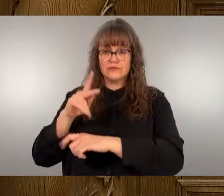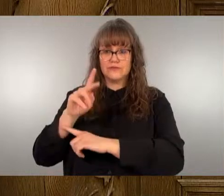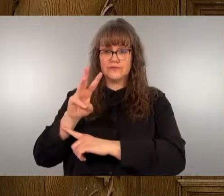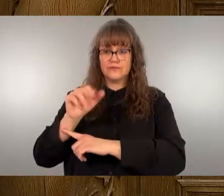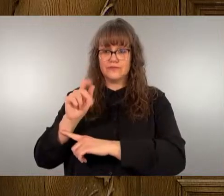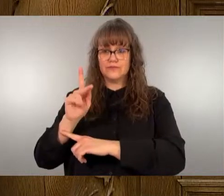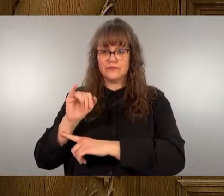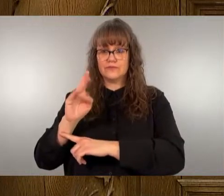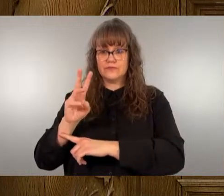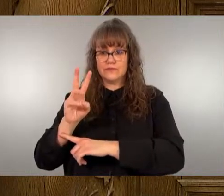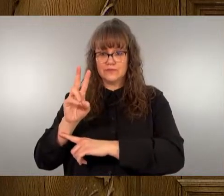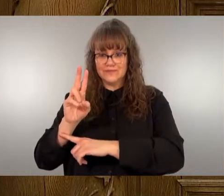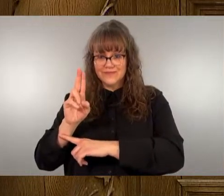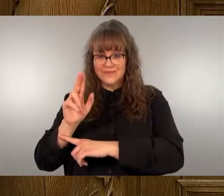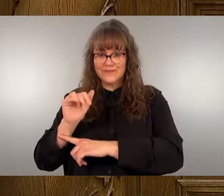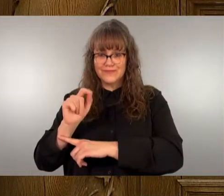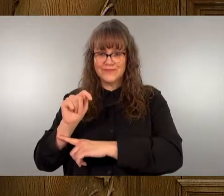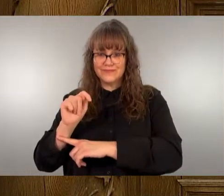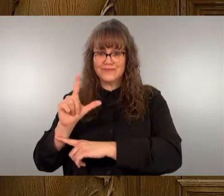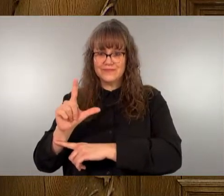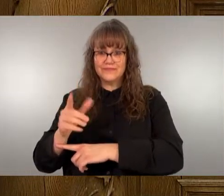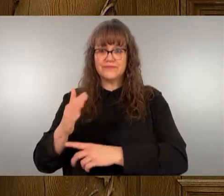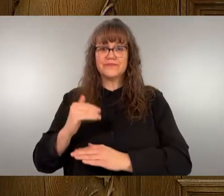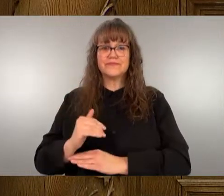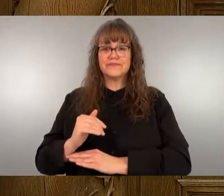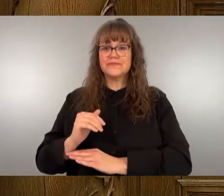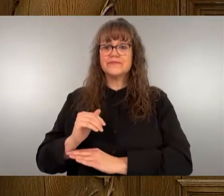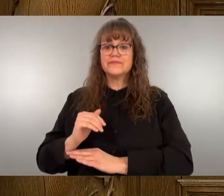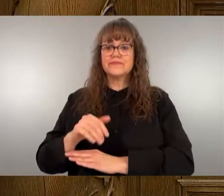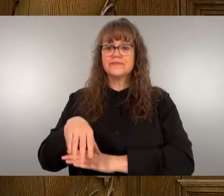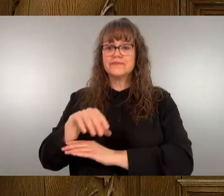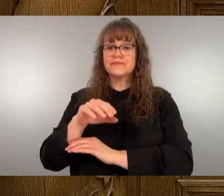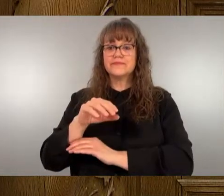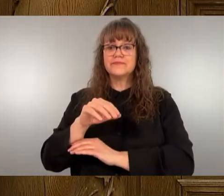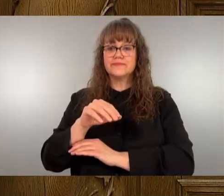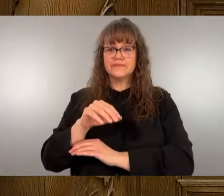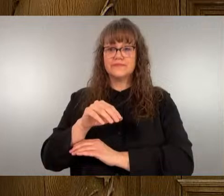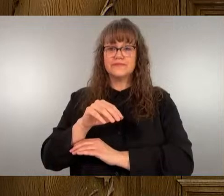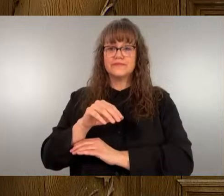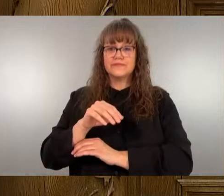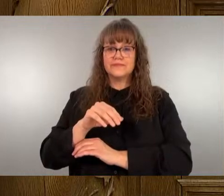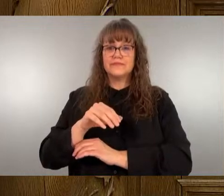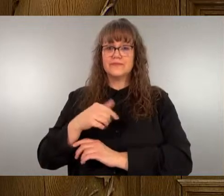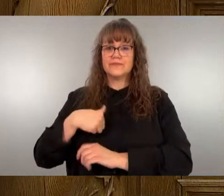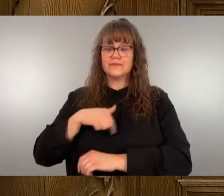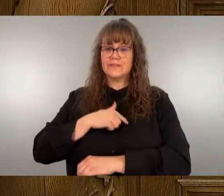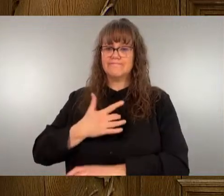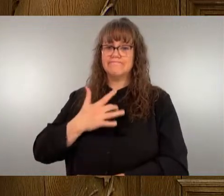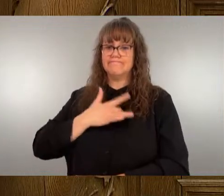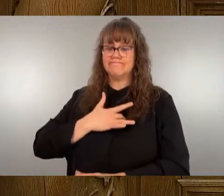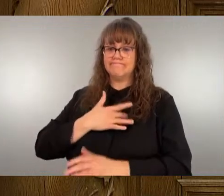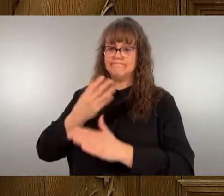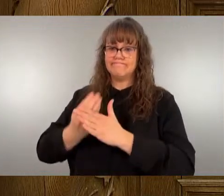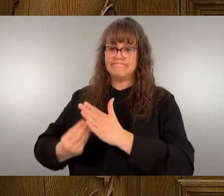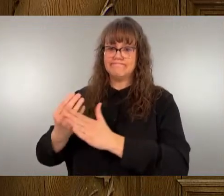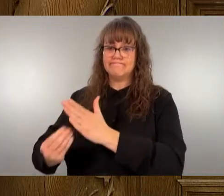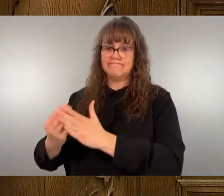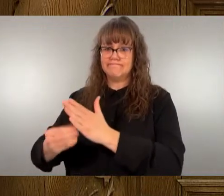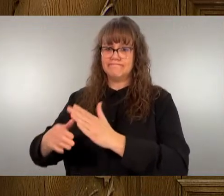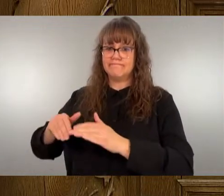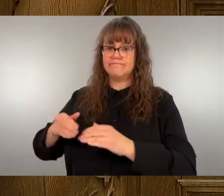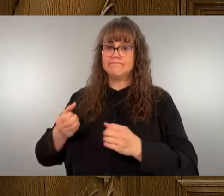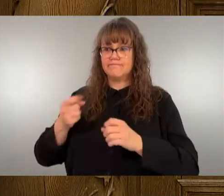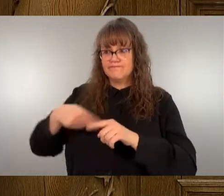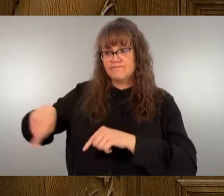leaders, including Simigit Hemus, Chief Chester Moore of Niska Nation, as well as Elder Cody